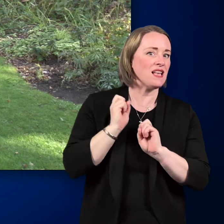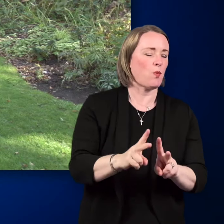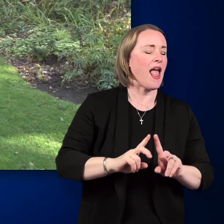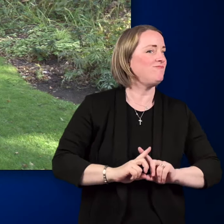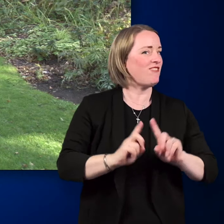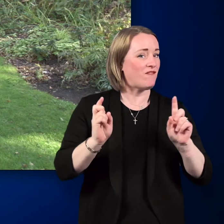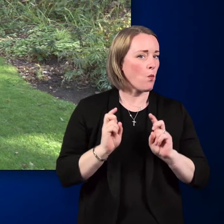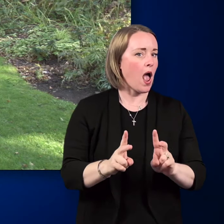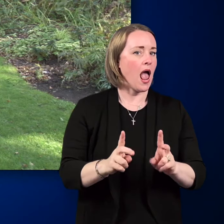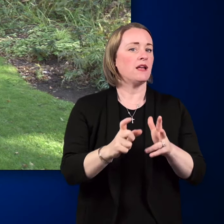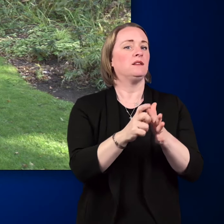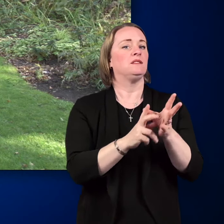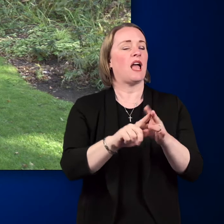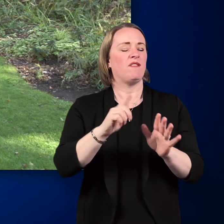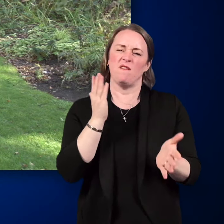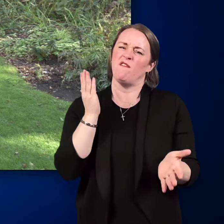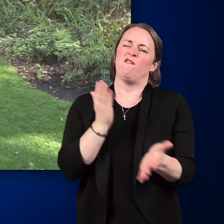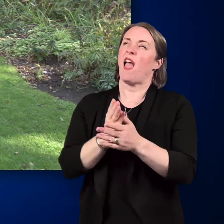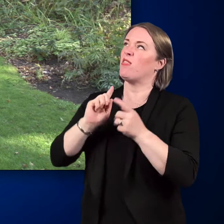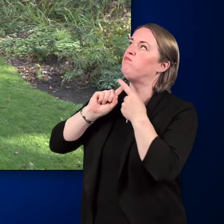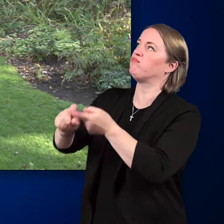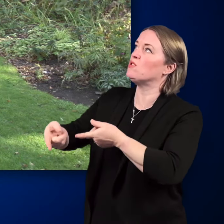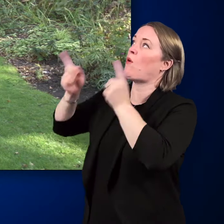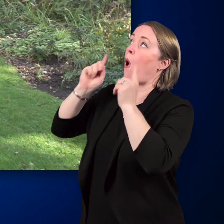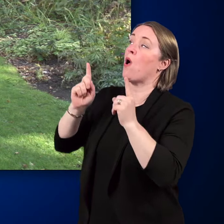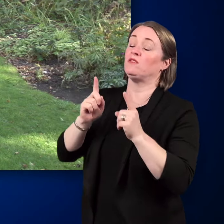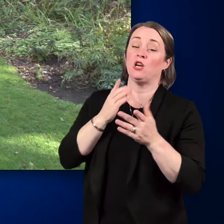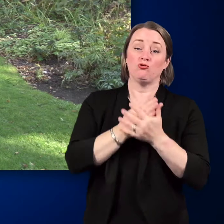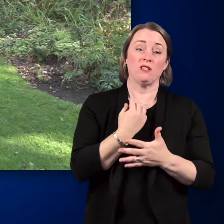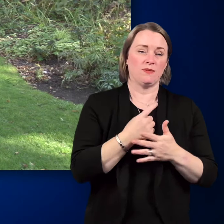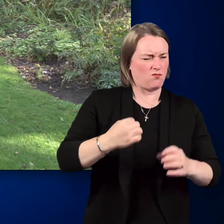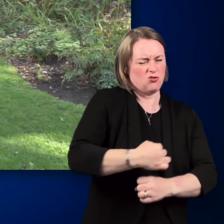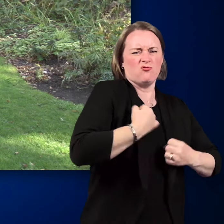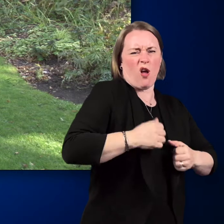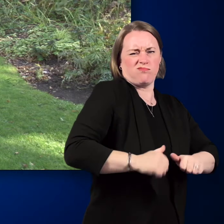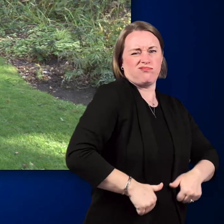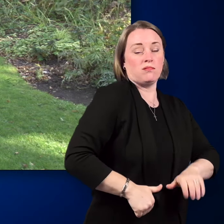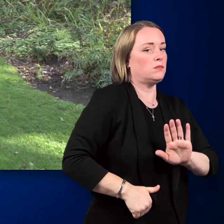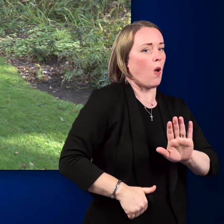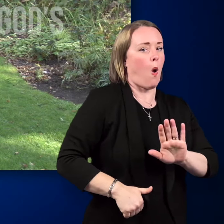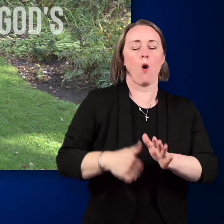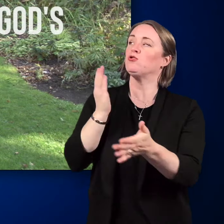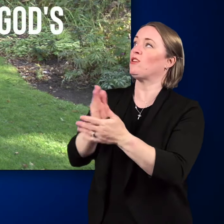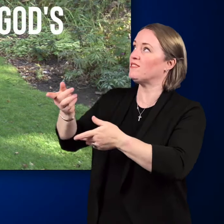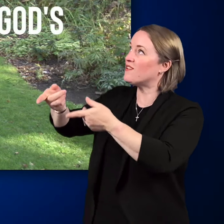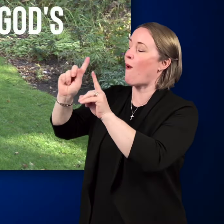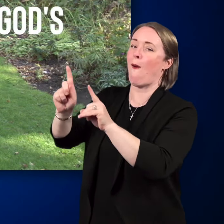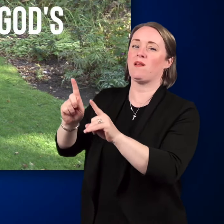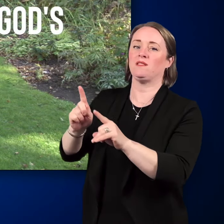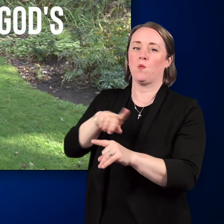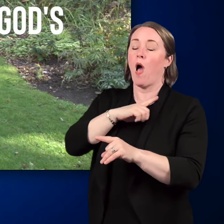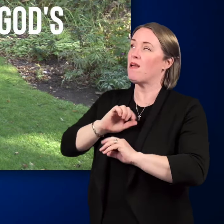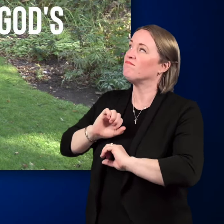in faith in God, not in his own strength, and to come in God's name to honor